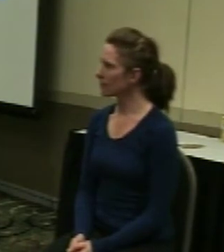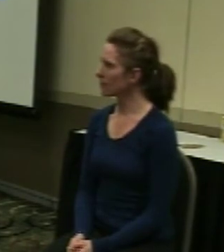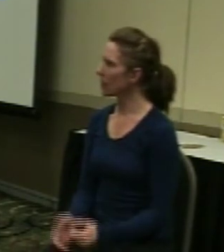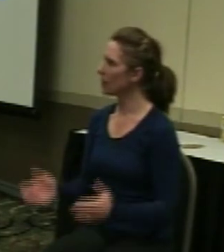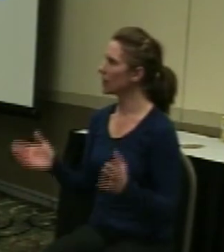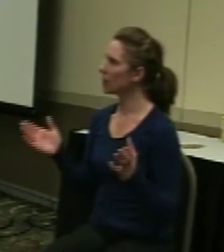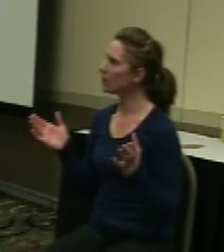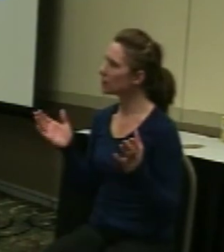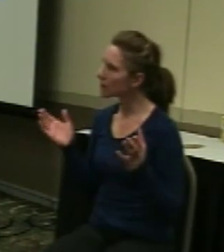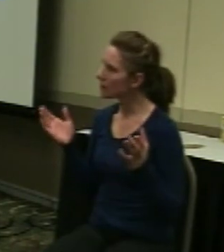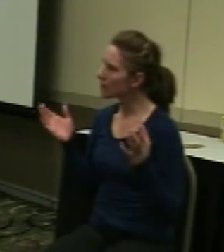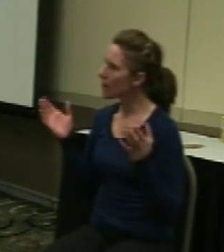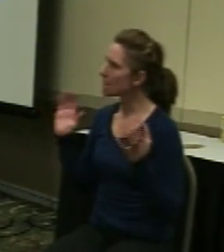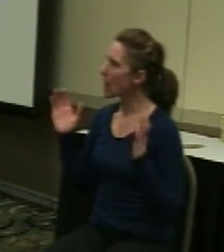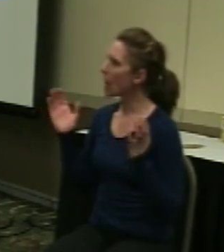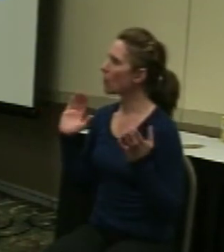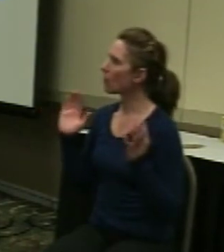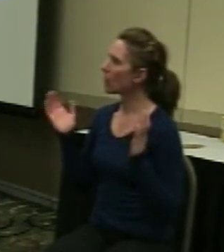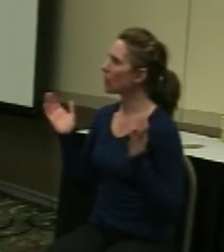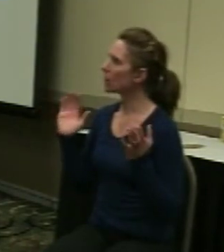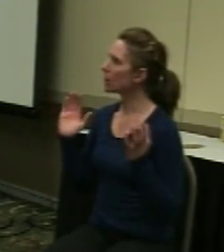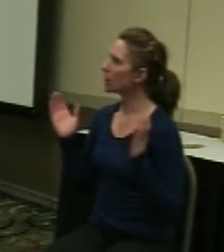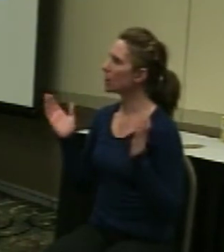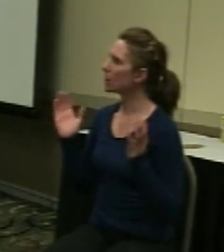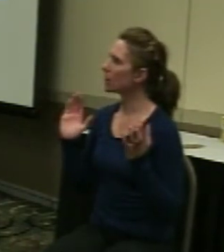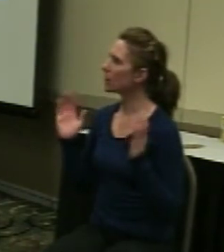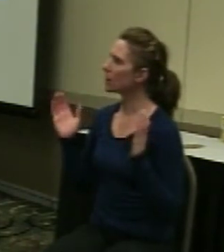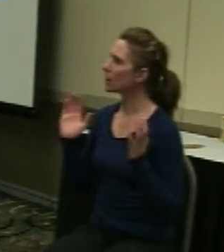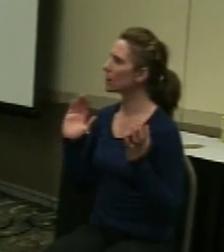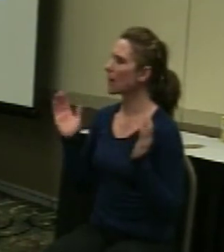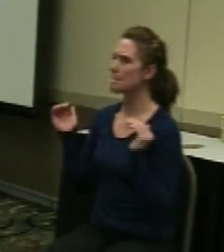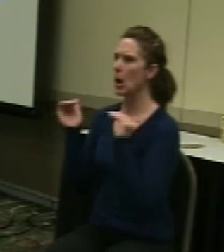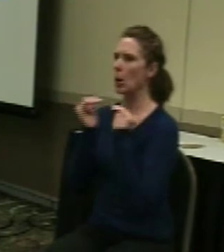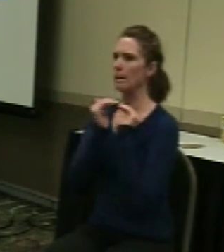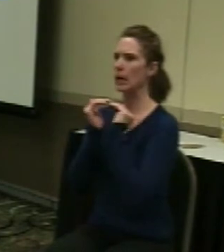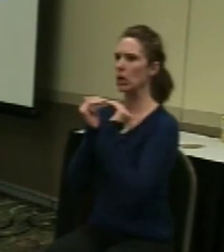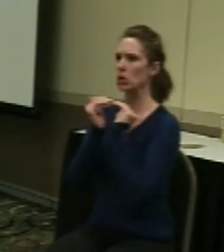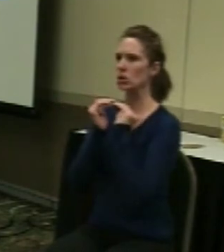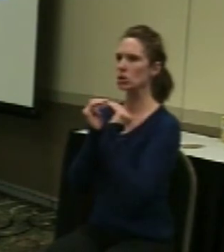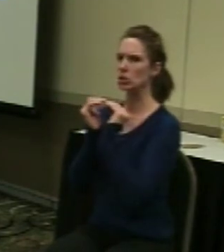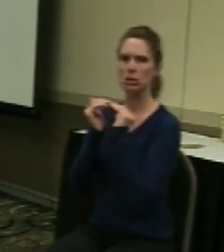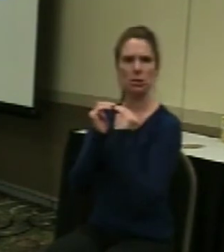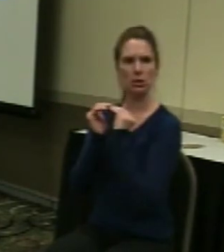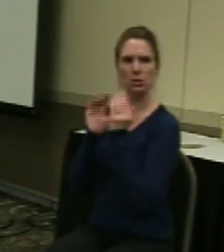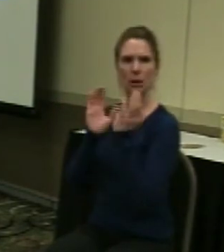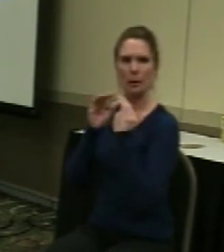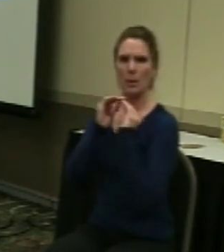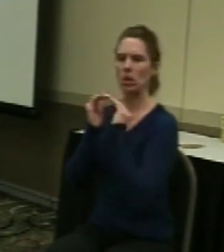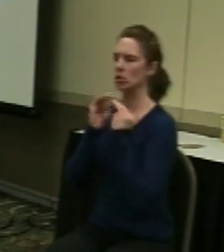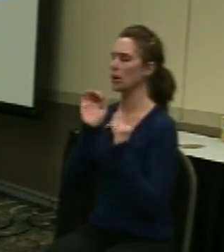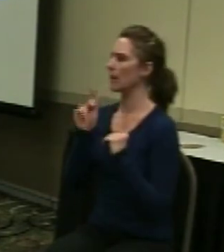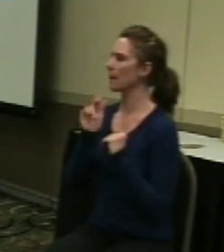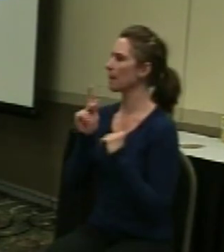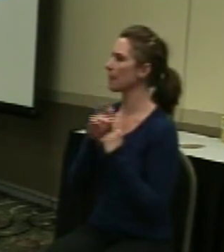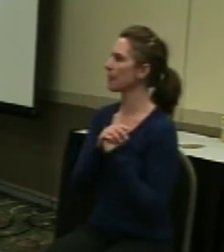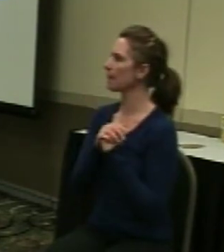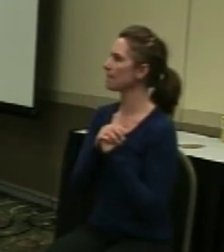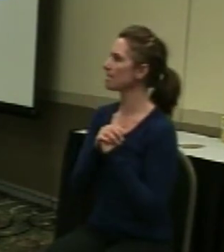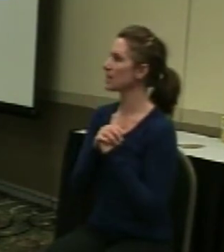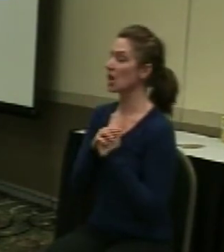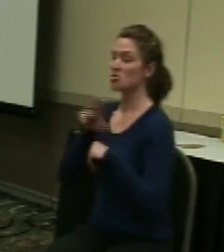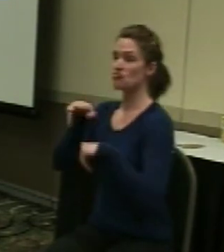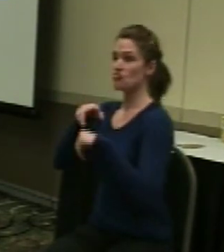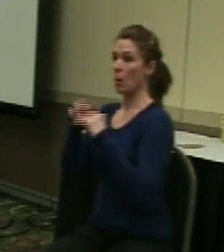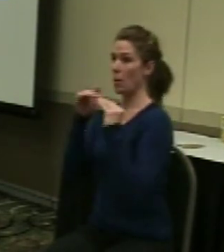You'd like to, pick a typical peer. That would be fun to see. A typical peer at baseline looked like